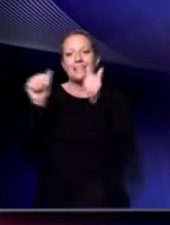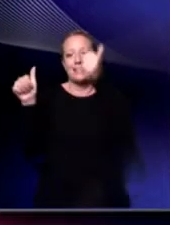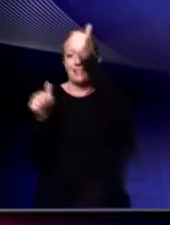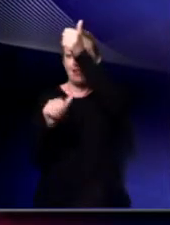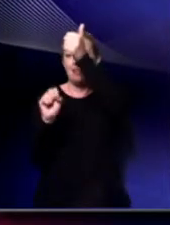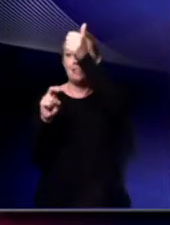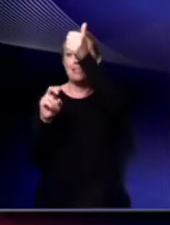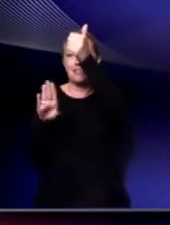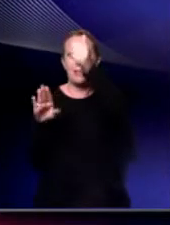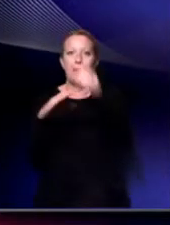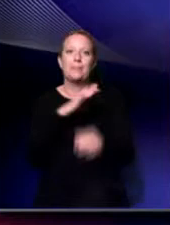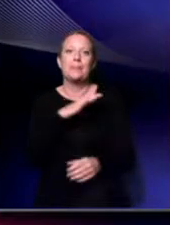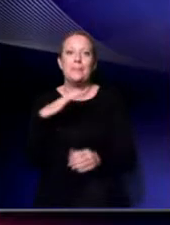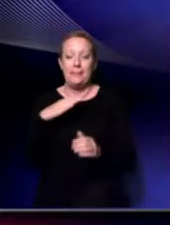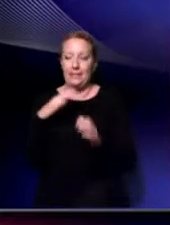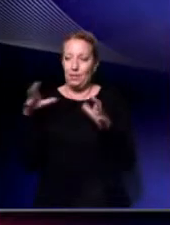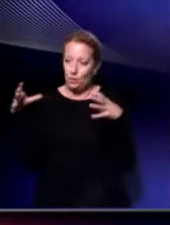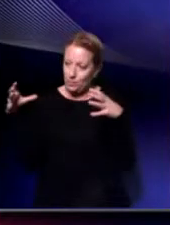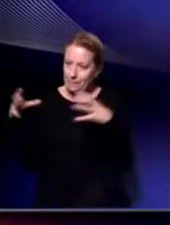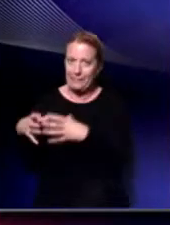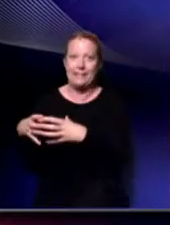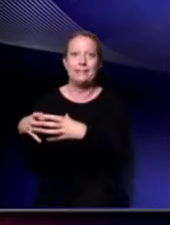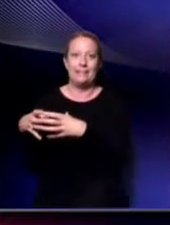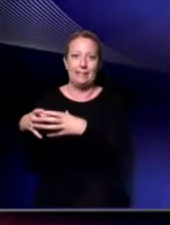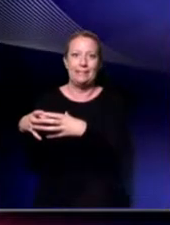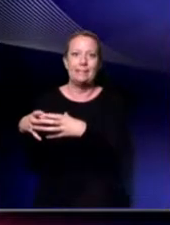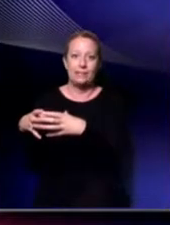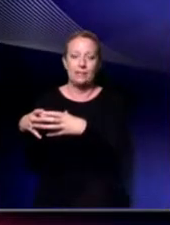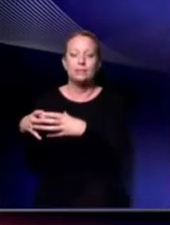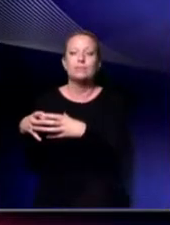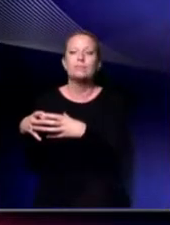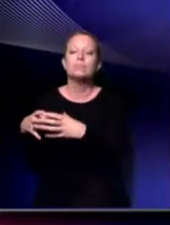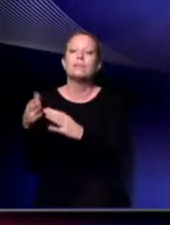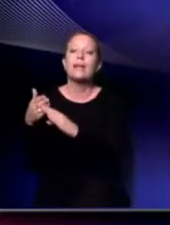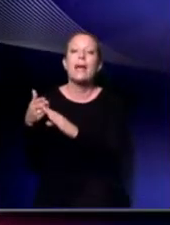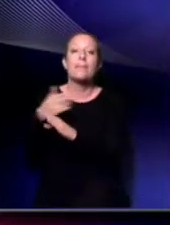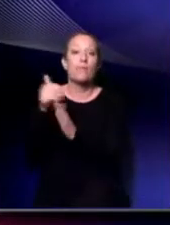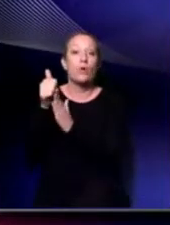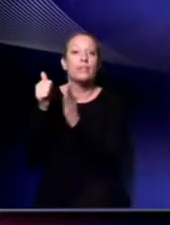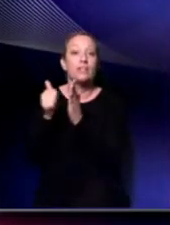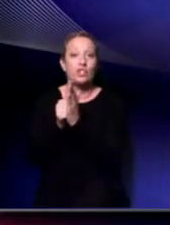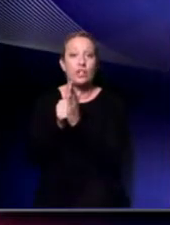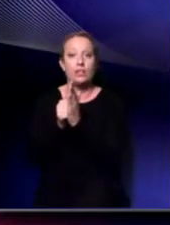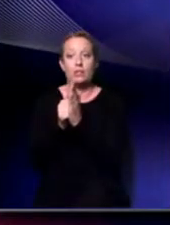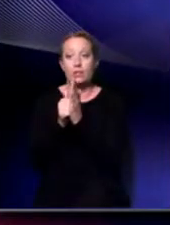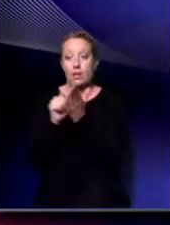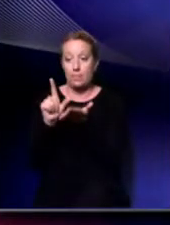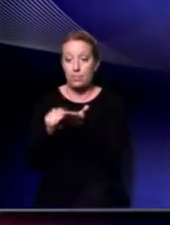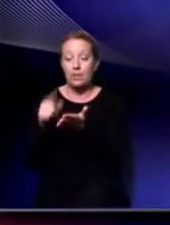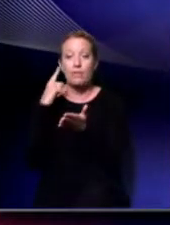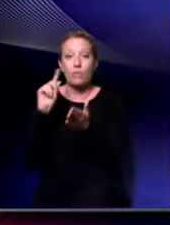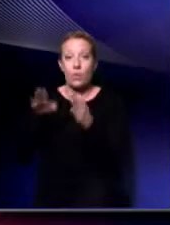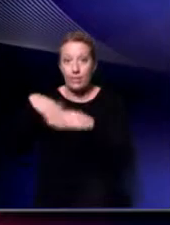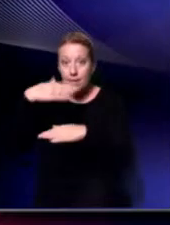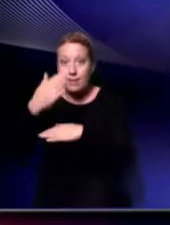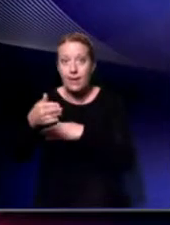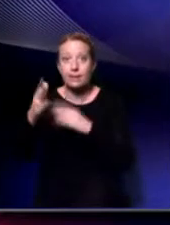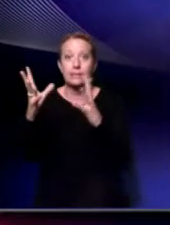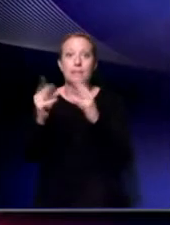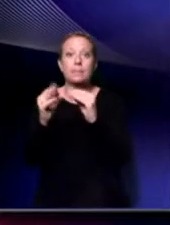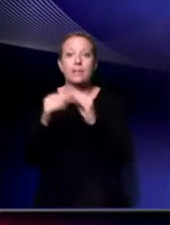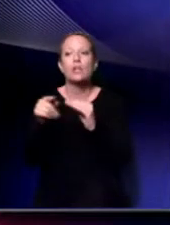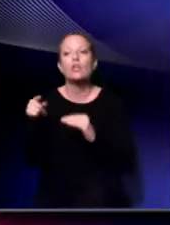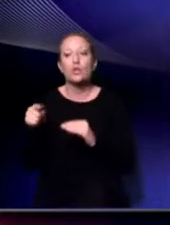get together and while the agenda is being prepared, make recommendations. If that involves you guys